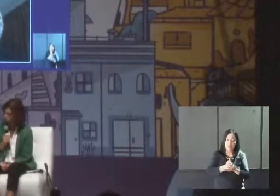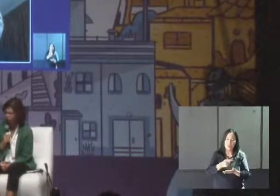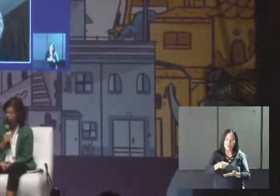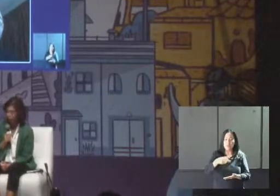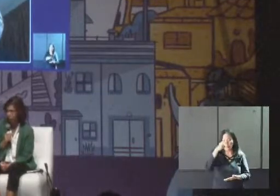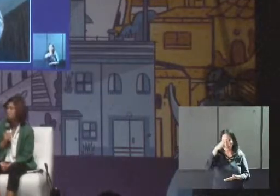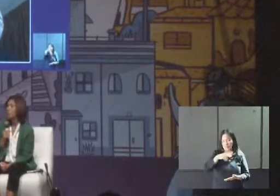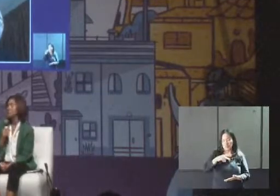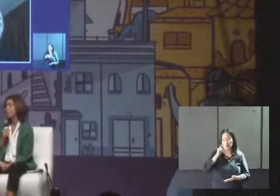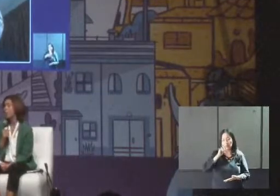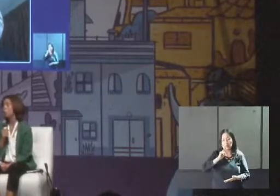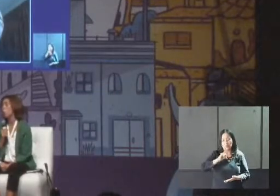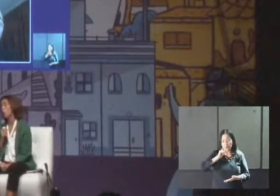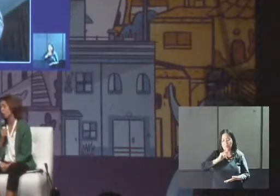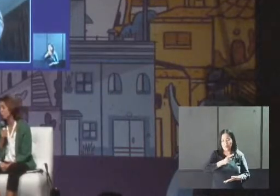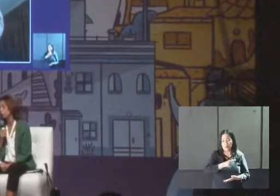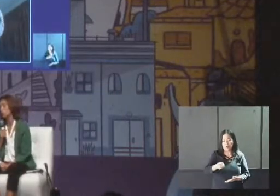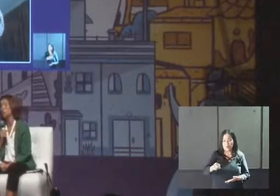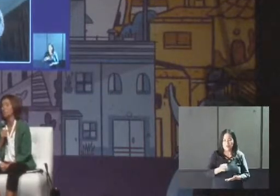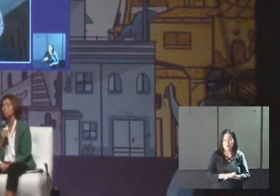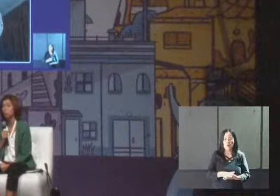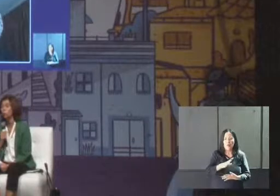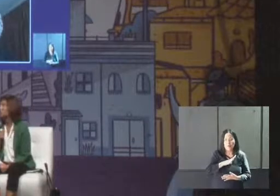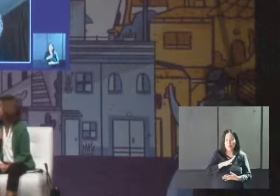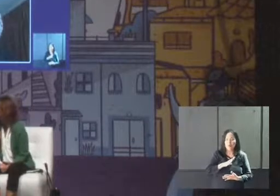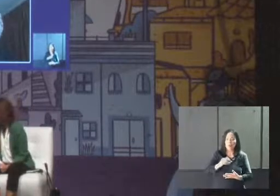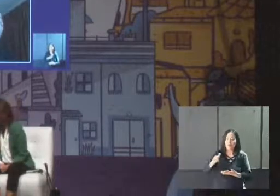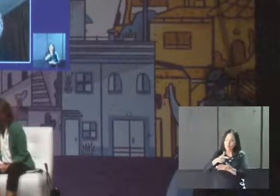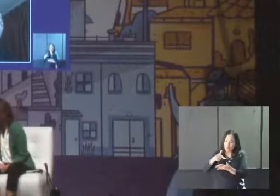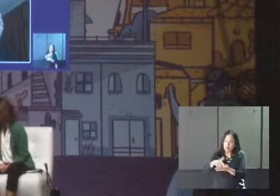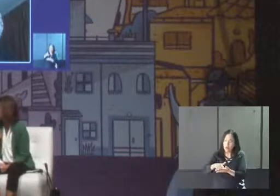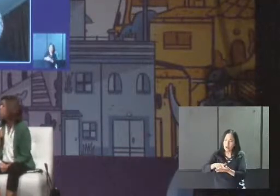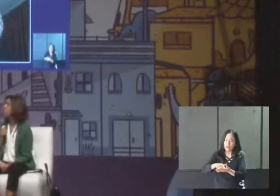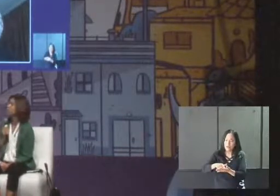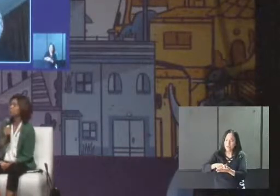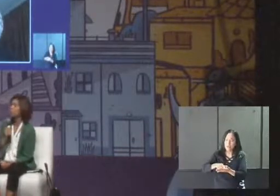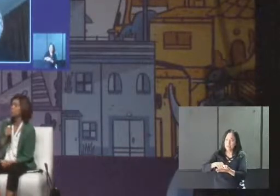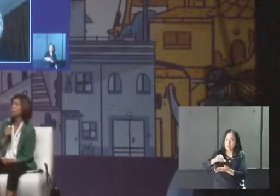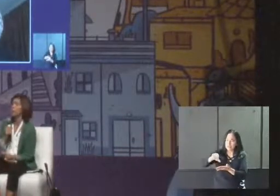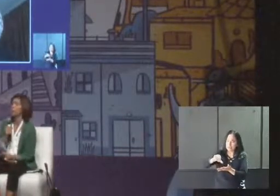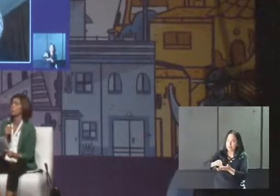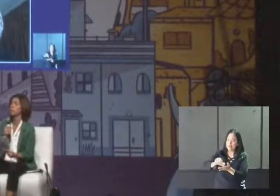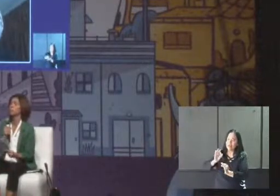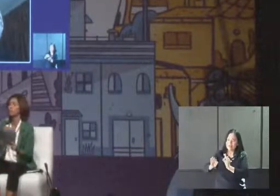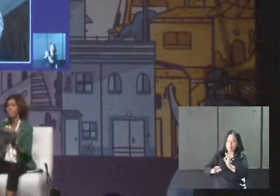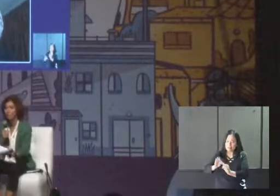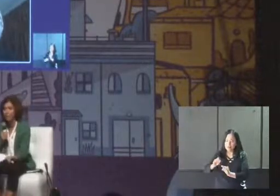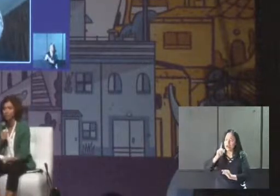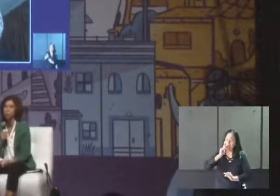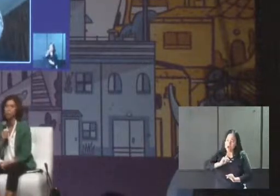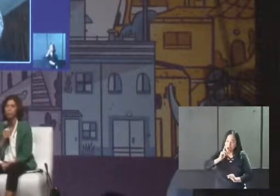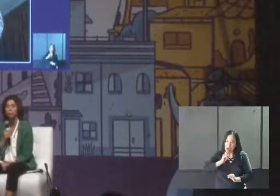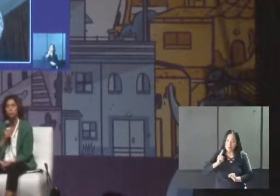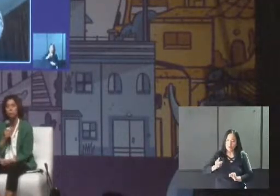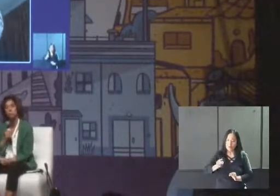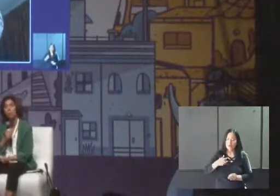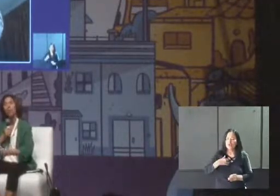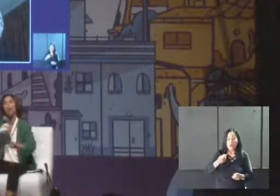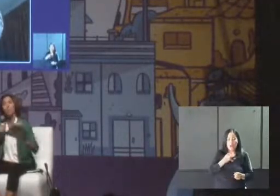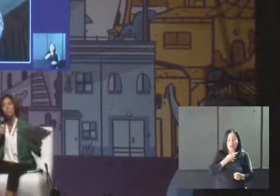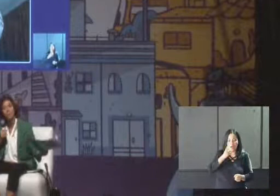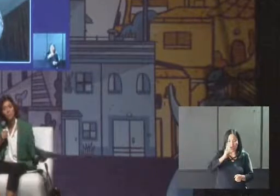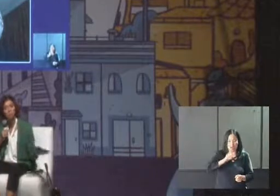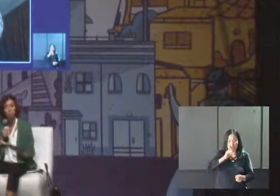all the problems are manifested. So you talked about integral care centers, not only for